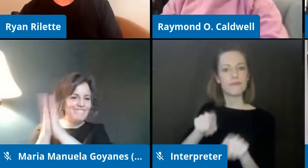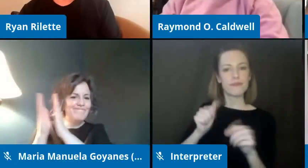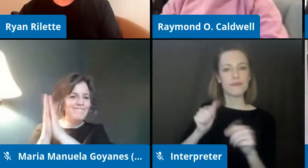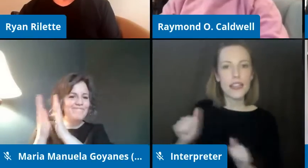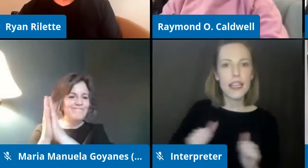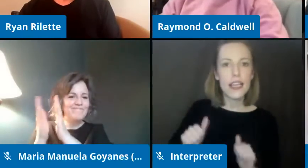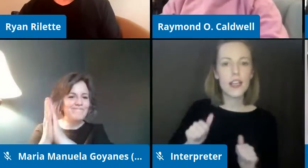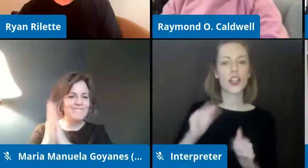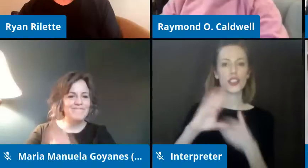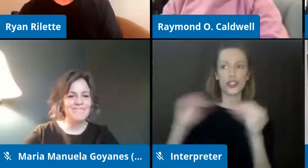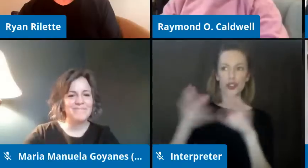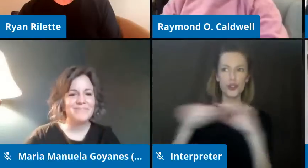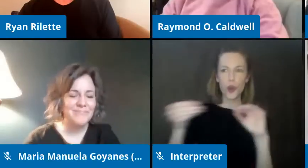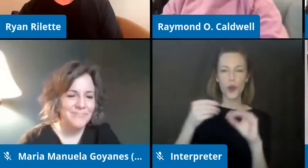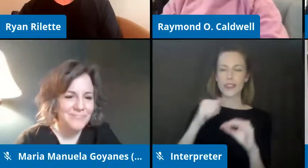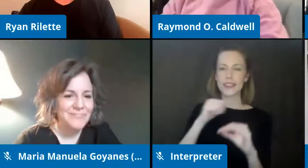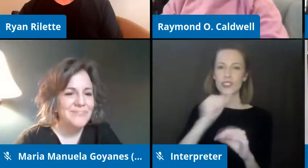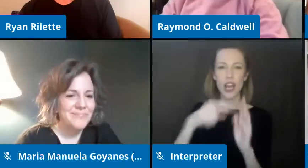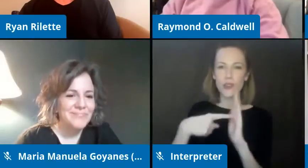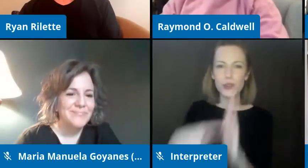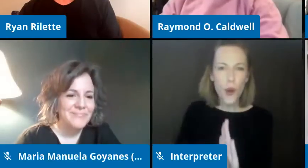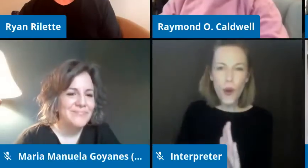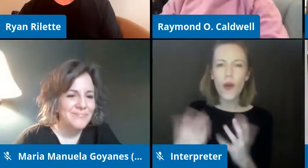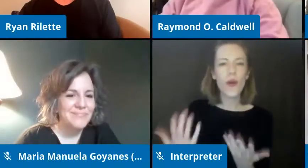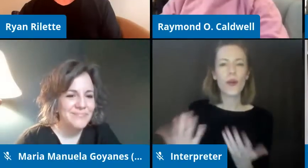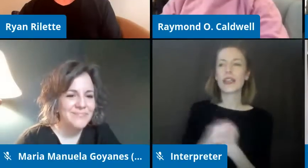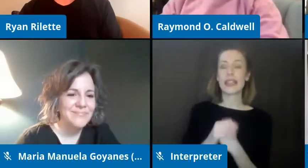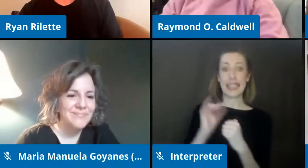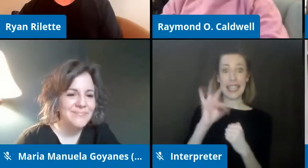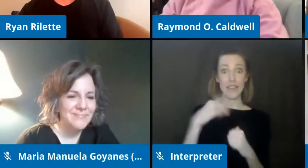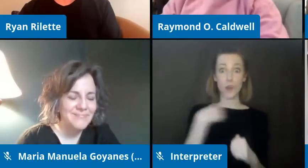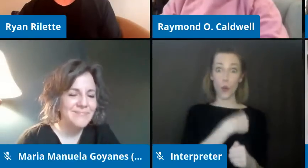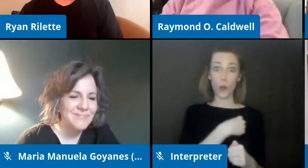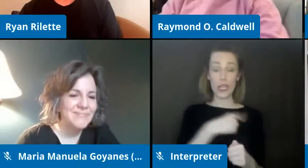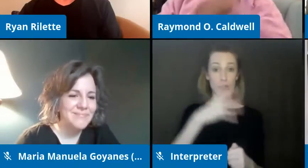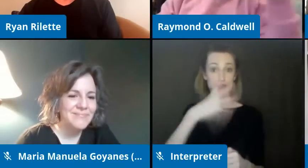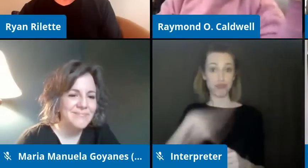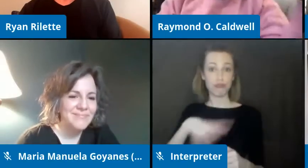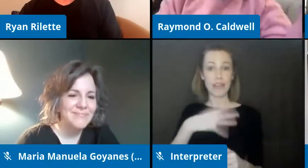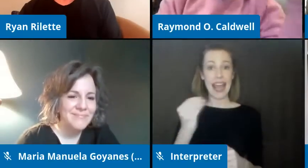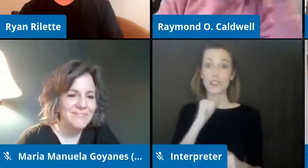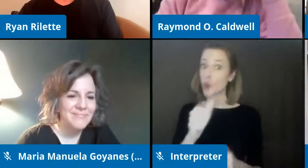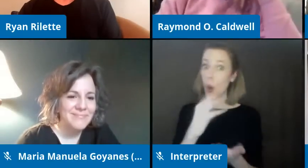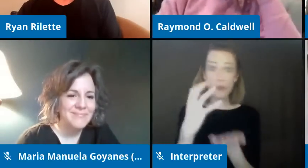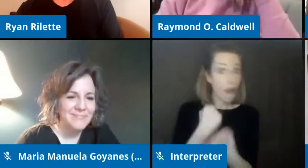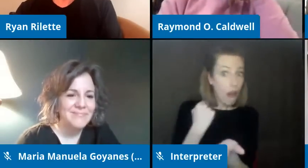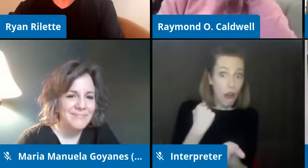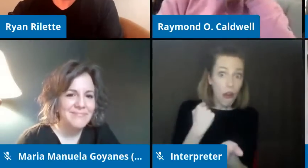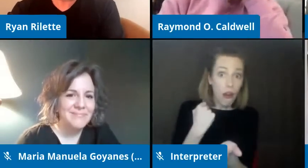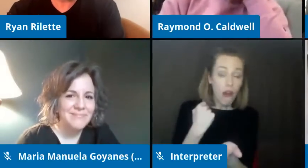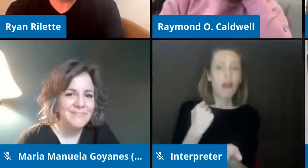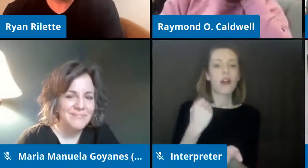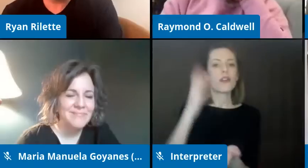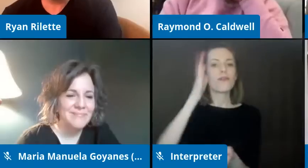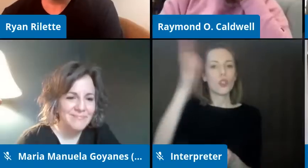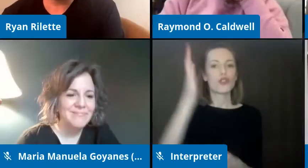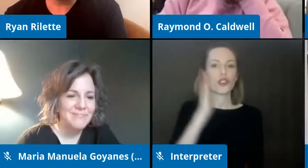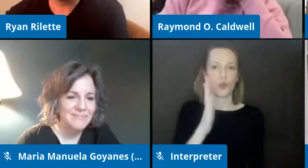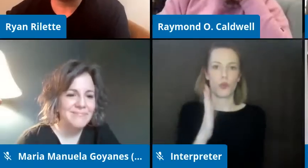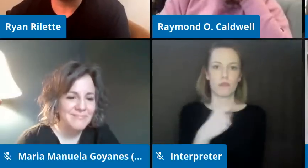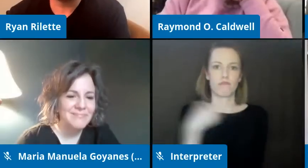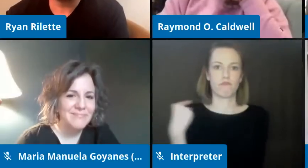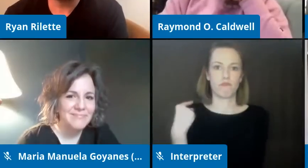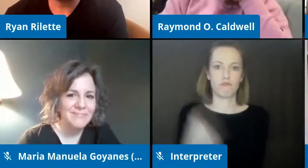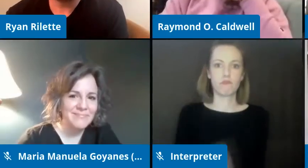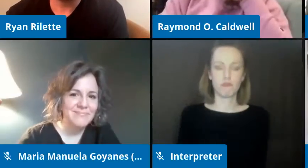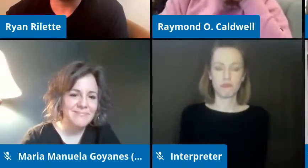when we come back from this plague, the future of theater will likely be in jeopardy. Maria is right. We need to experiment and be